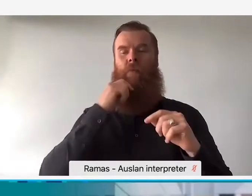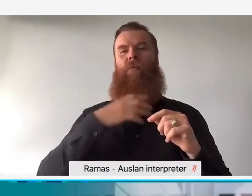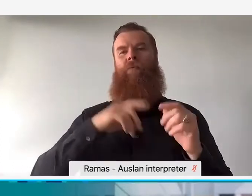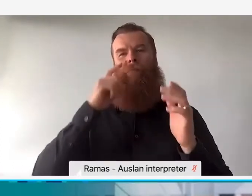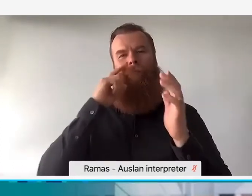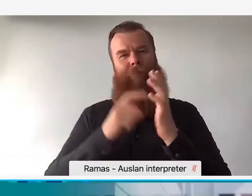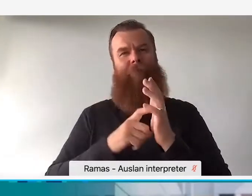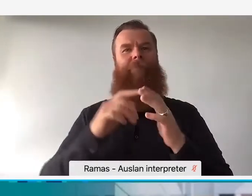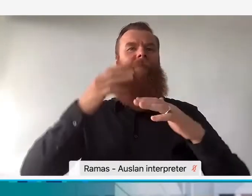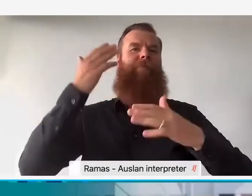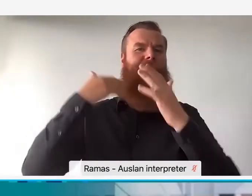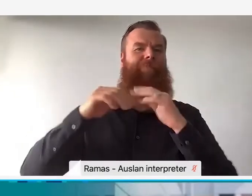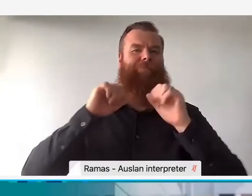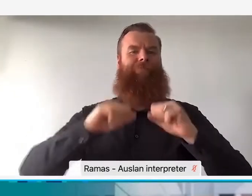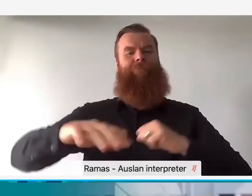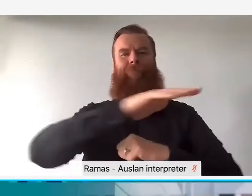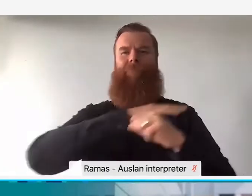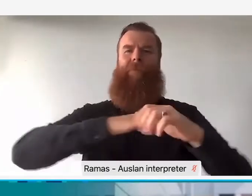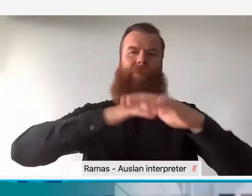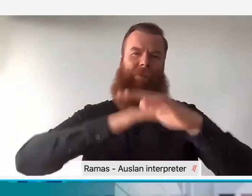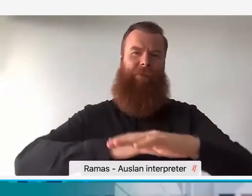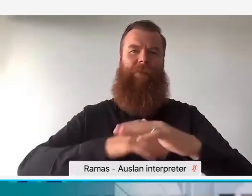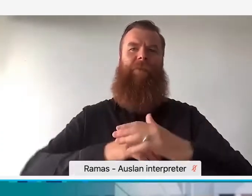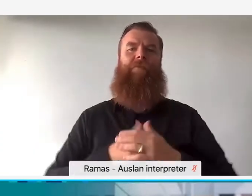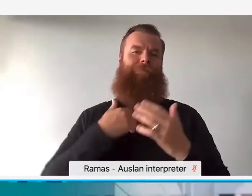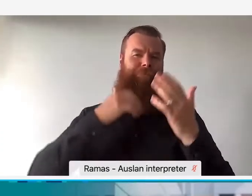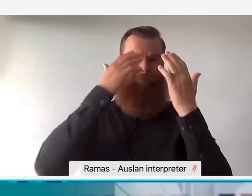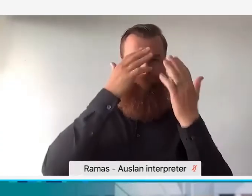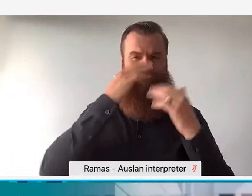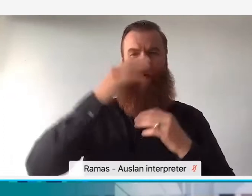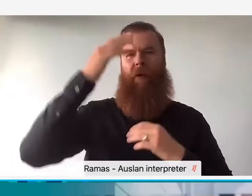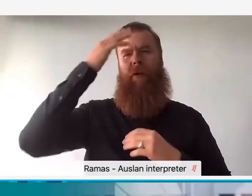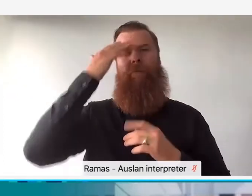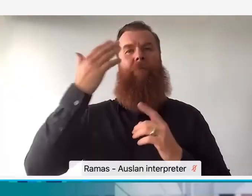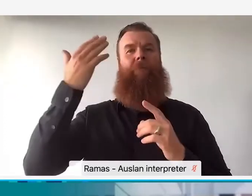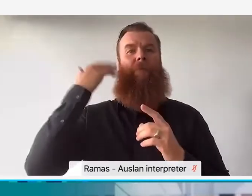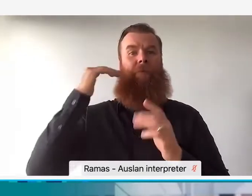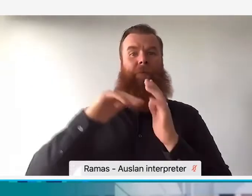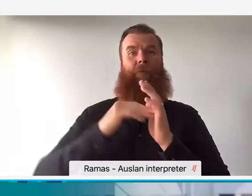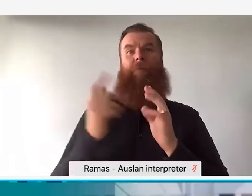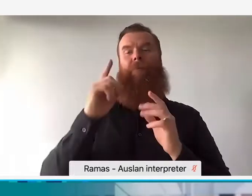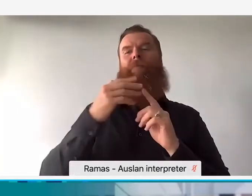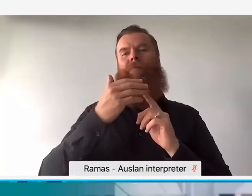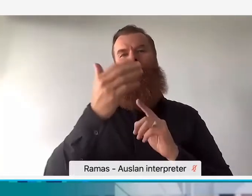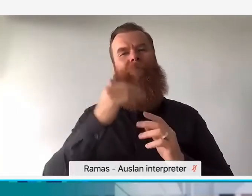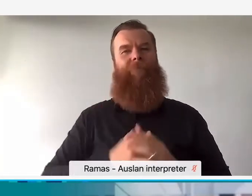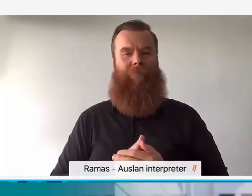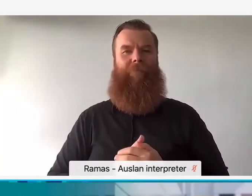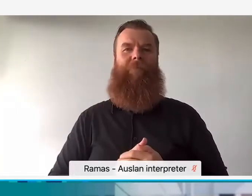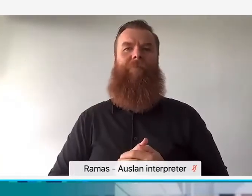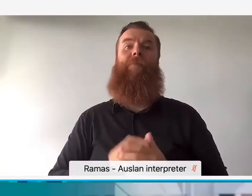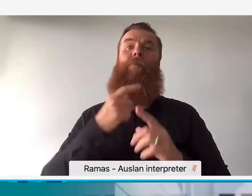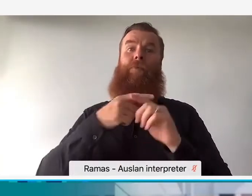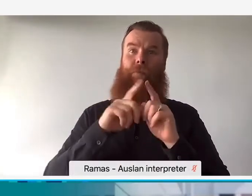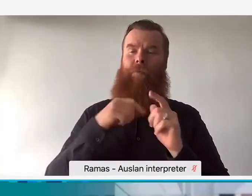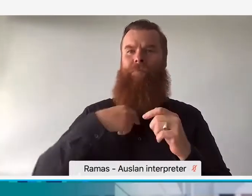on which we meet today and pay our respects to elders past and present. I would also like to extend that respect to any Aboriginal or